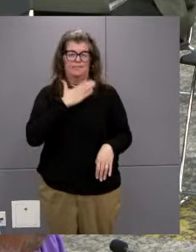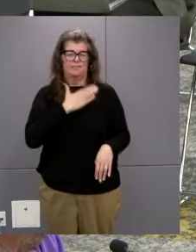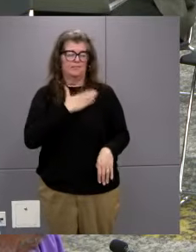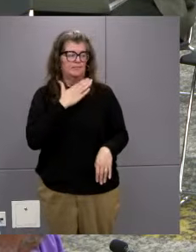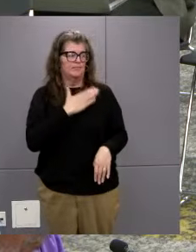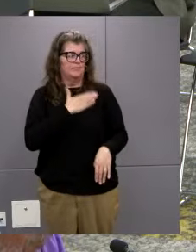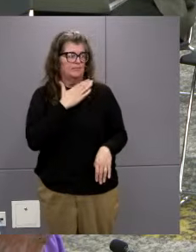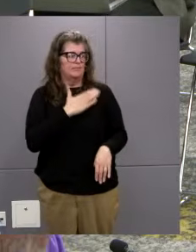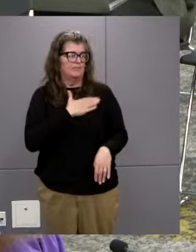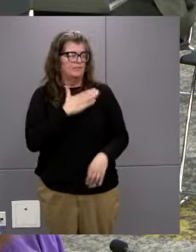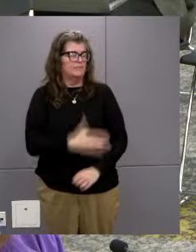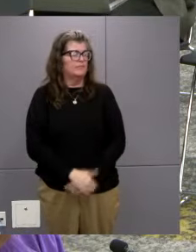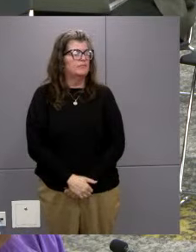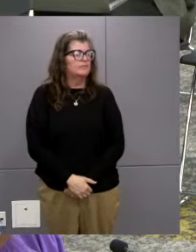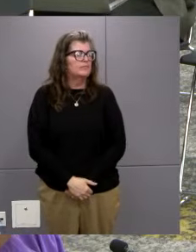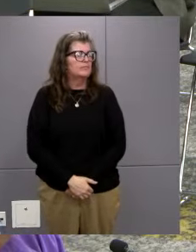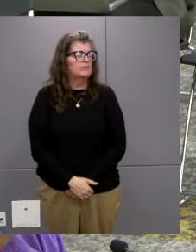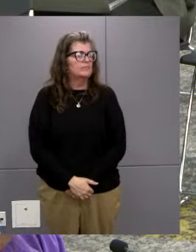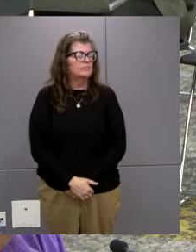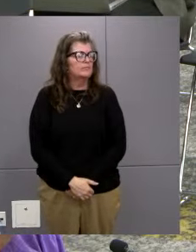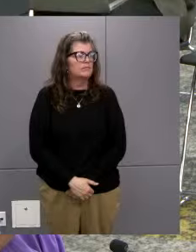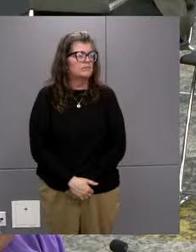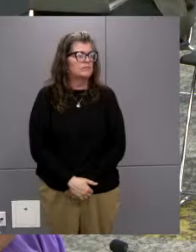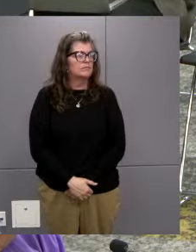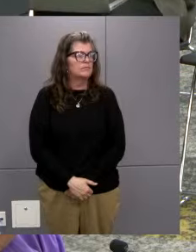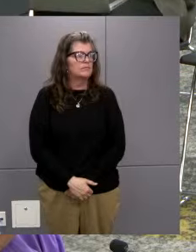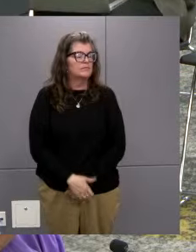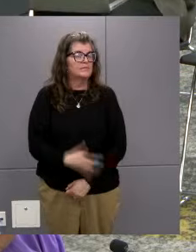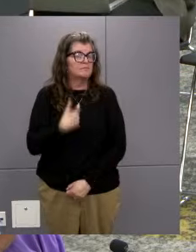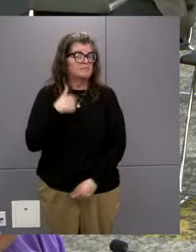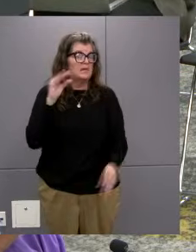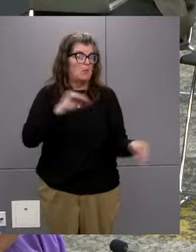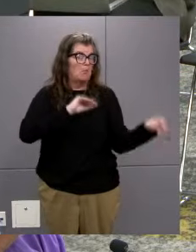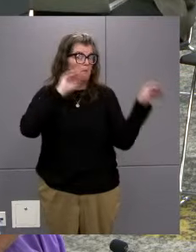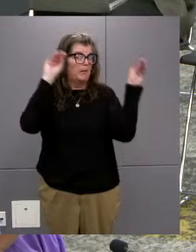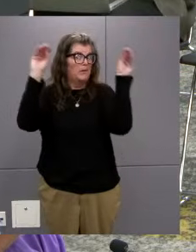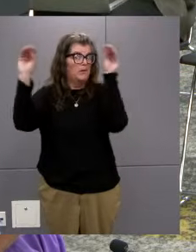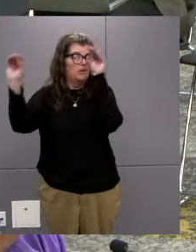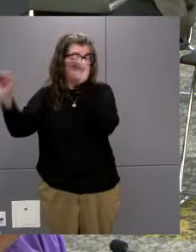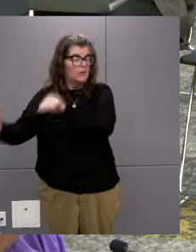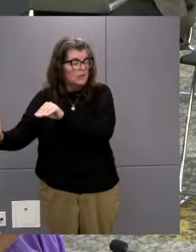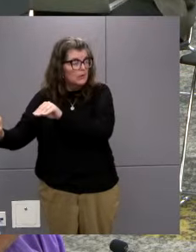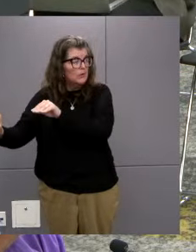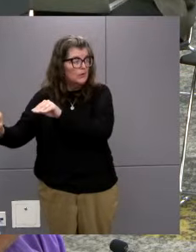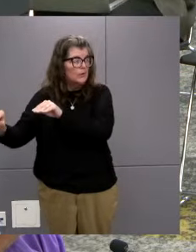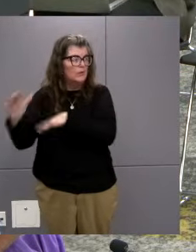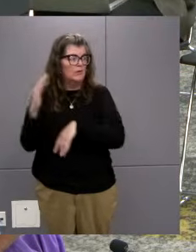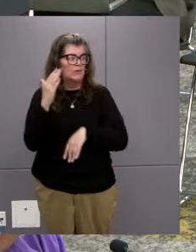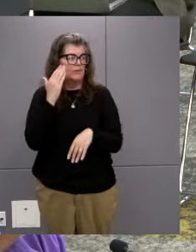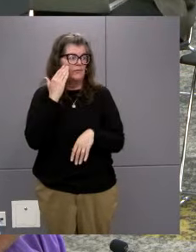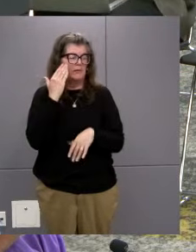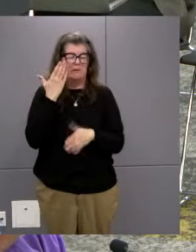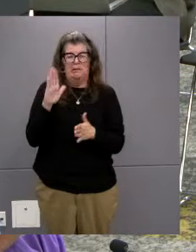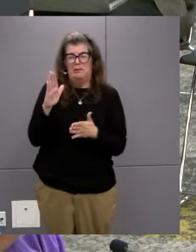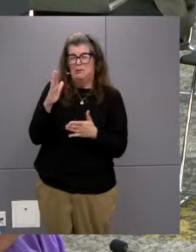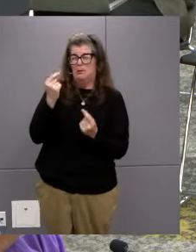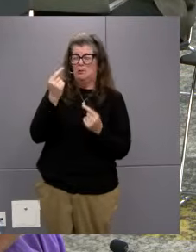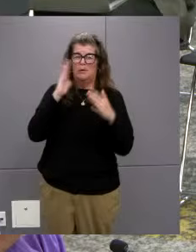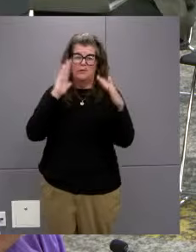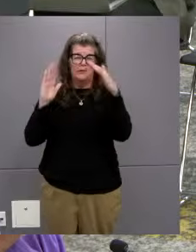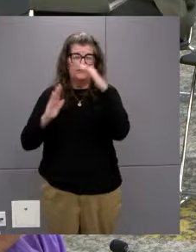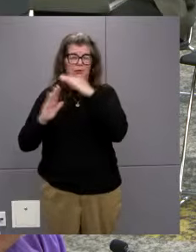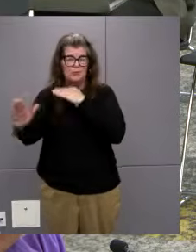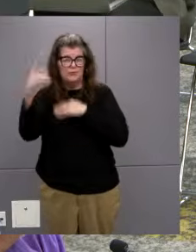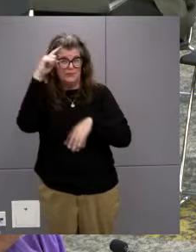happy. And even if I move away, I don't know where the future will be for me in any country, I